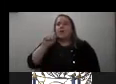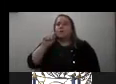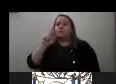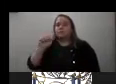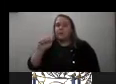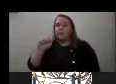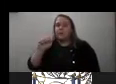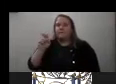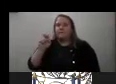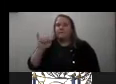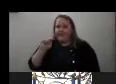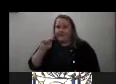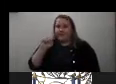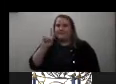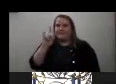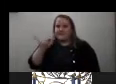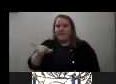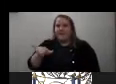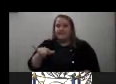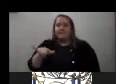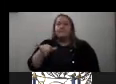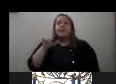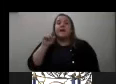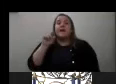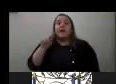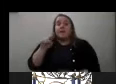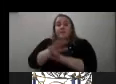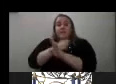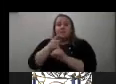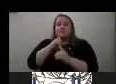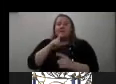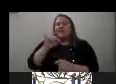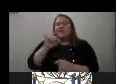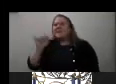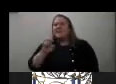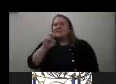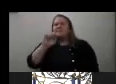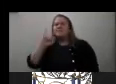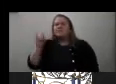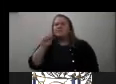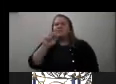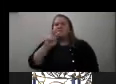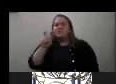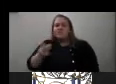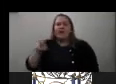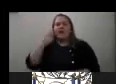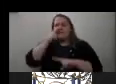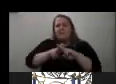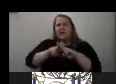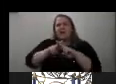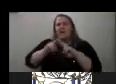of Balanchine's musical muses. The music is jazzy and fun and exciting, very kind